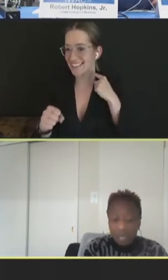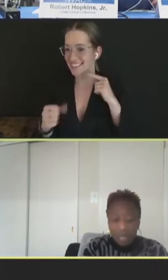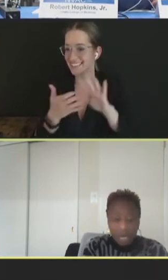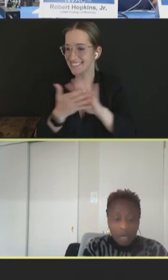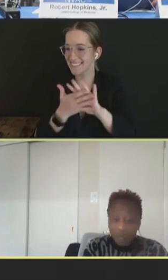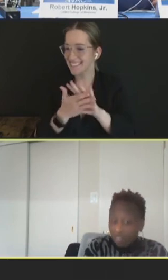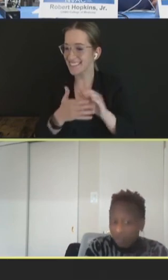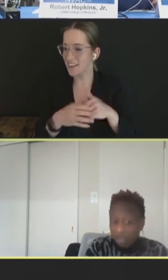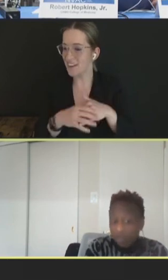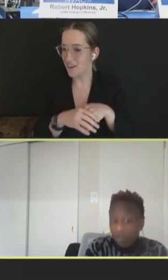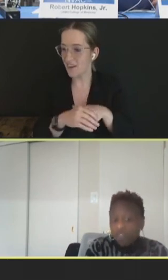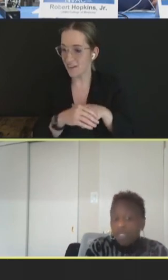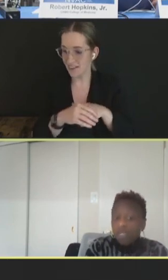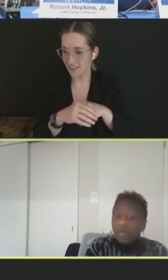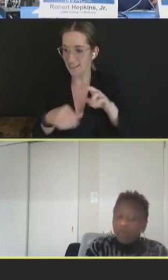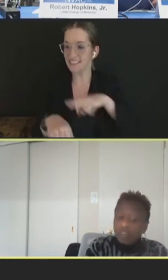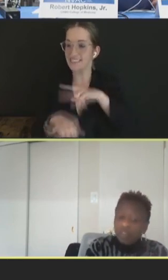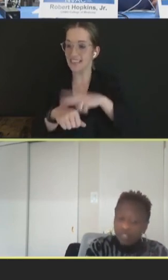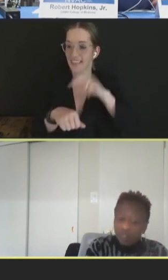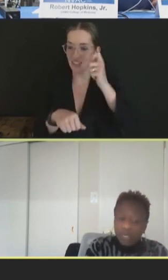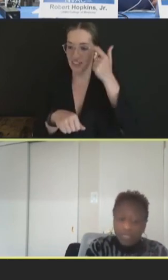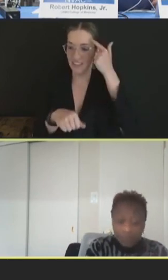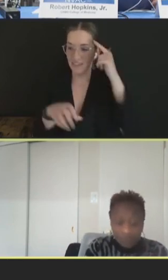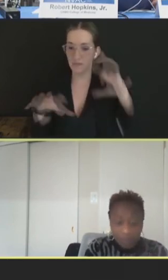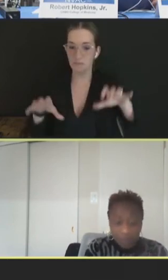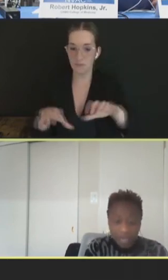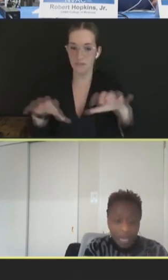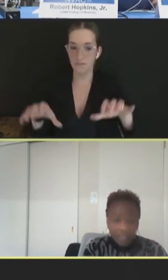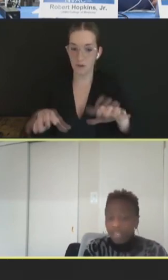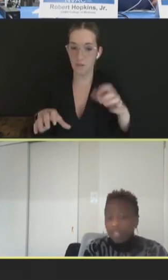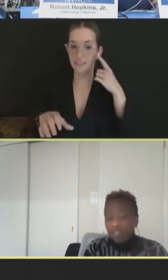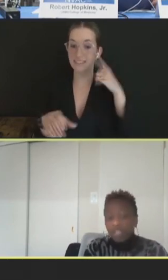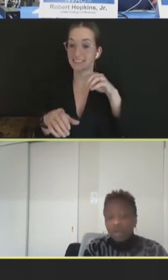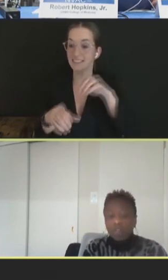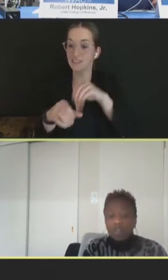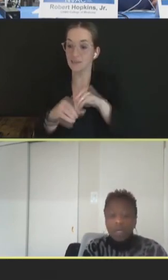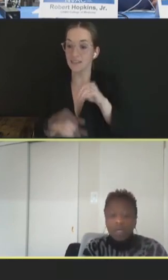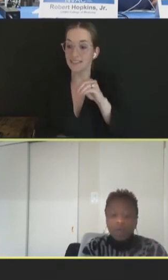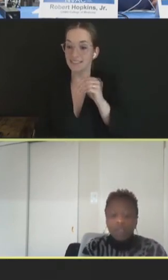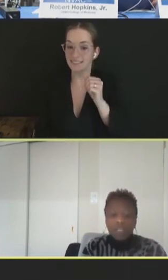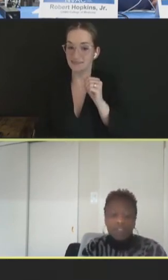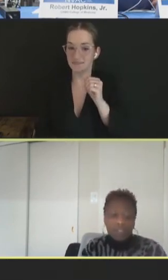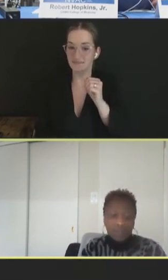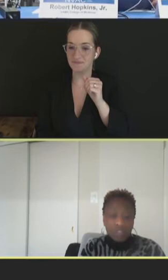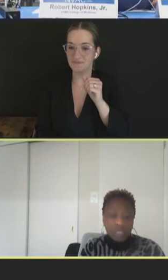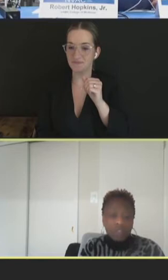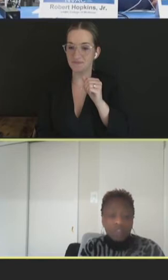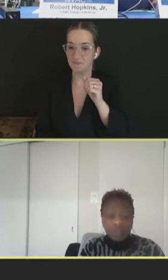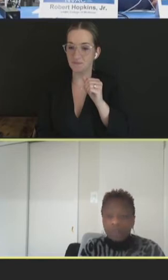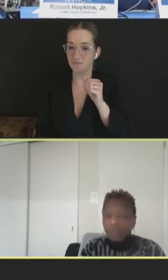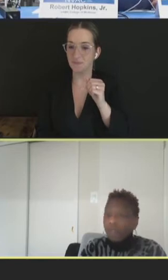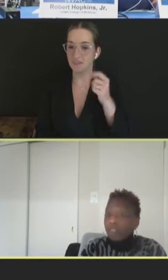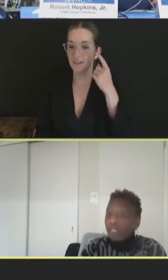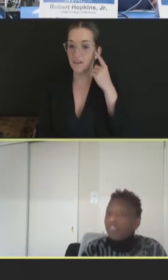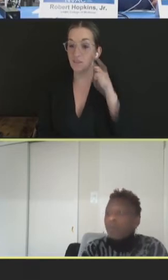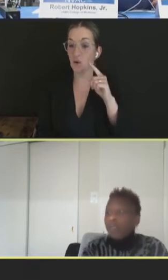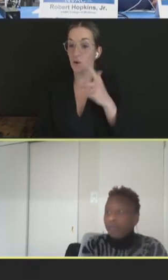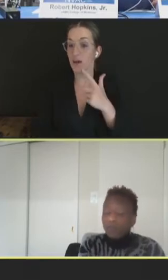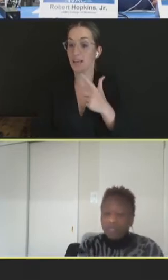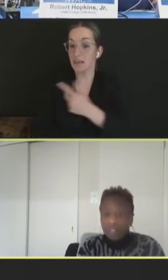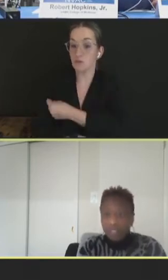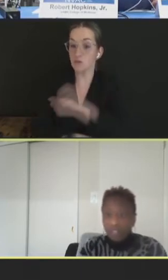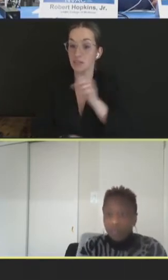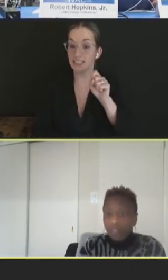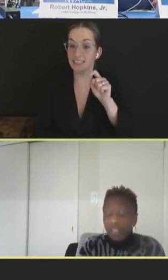vaccine, PCV 15 and PCV 20, and the HEDIS adult immunization status. This ends